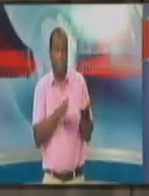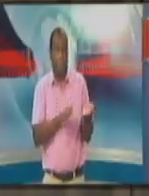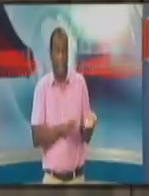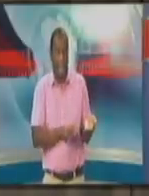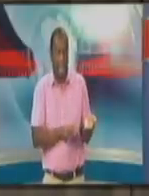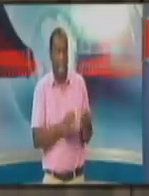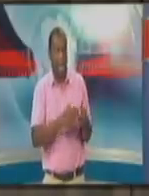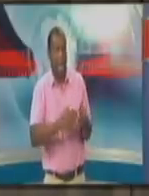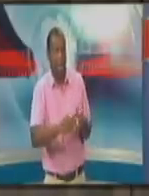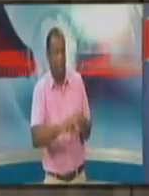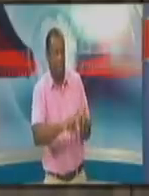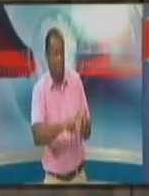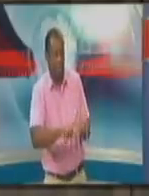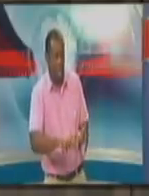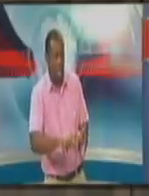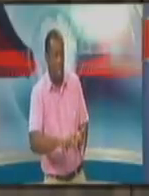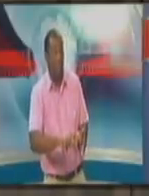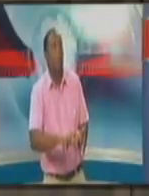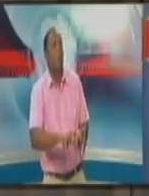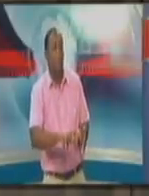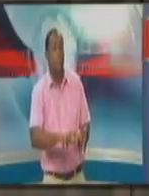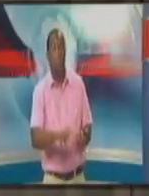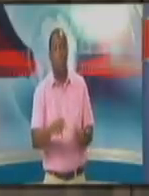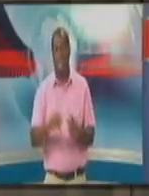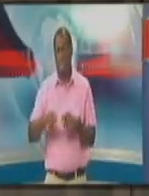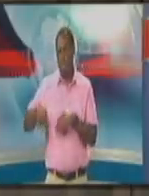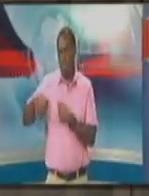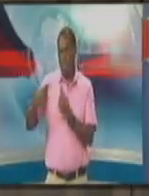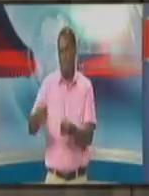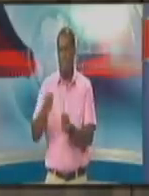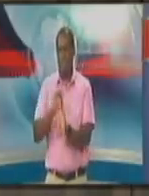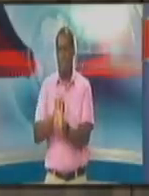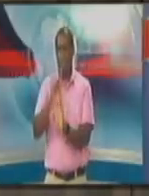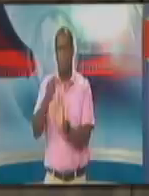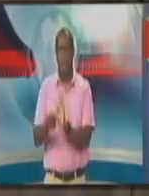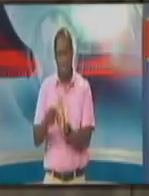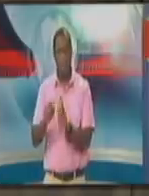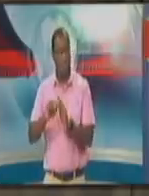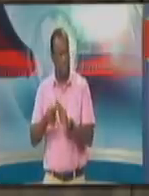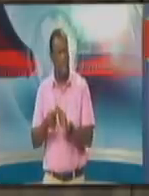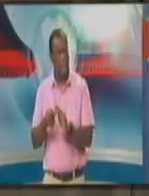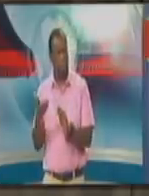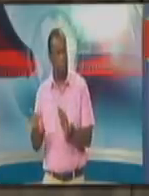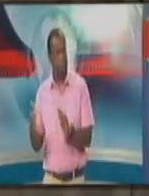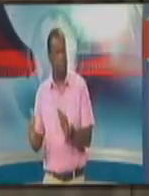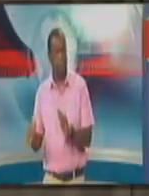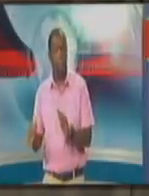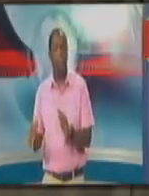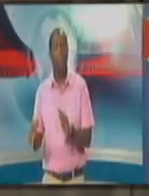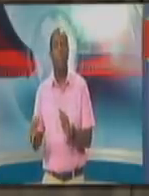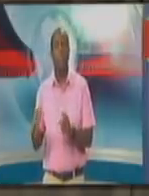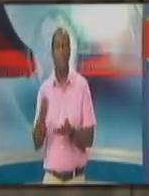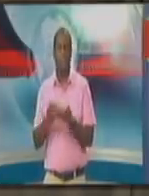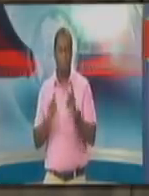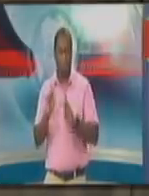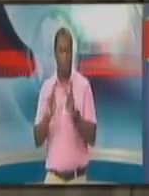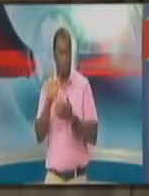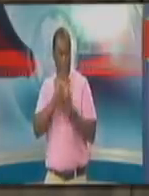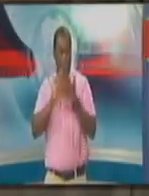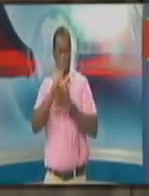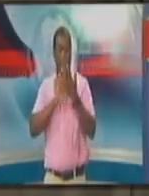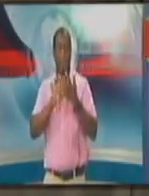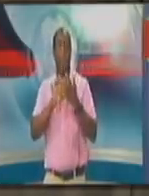and I'm glad you asked the question because there seemed to be some misunderstanding as to what the testing is about. So basically, this is persons that would have died outside